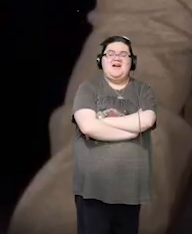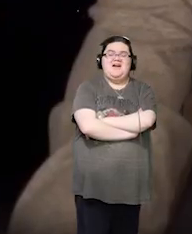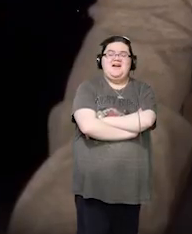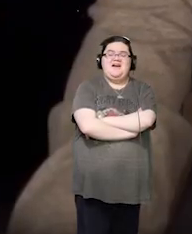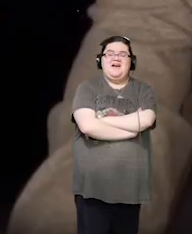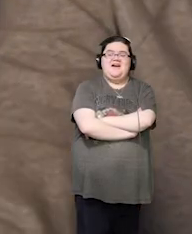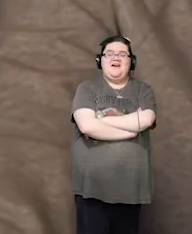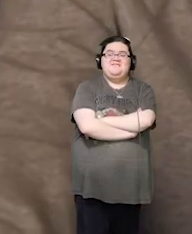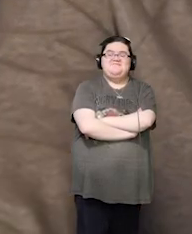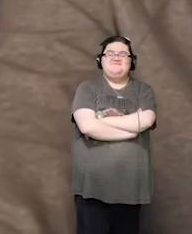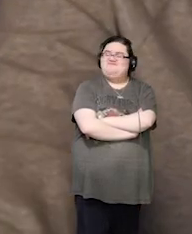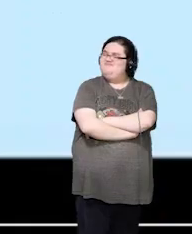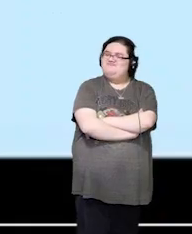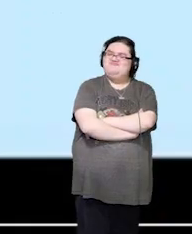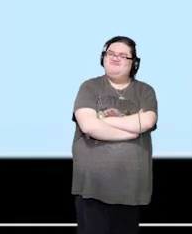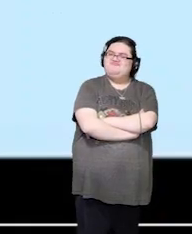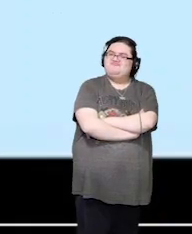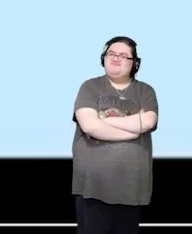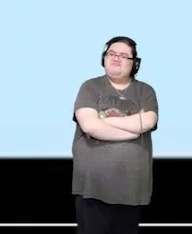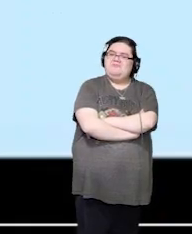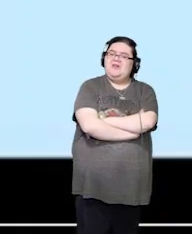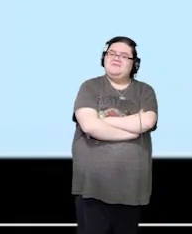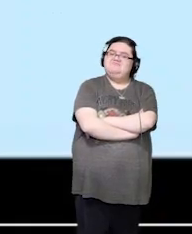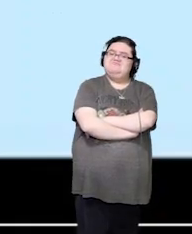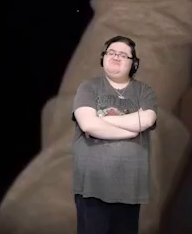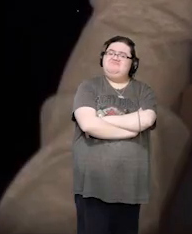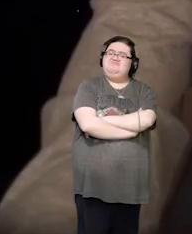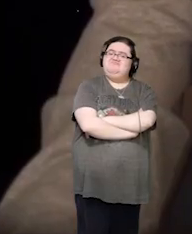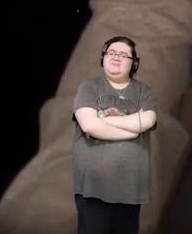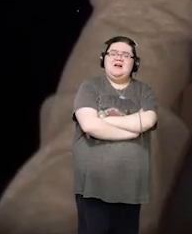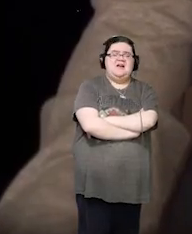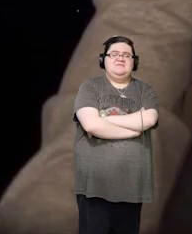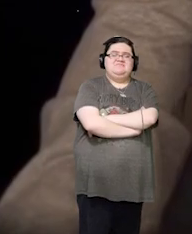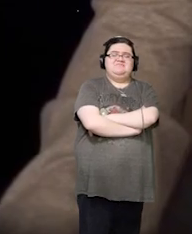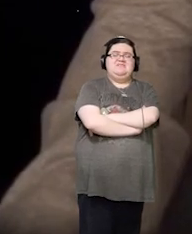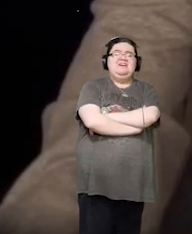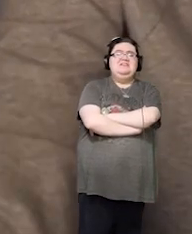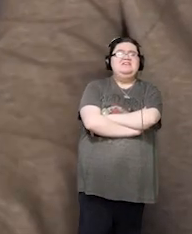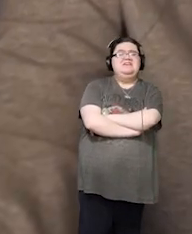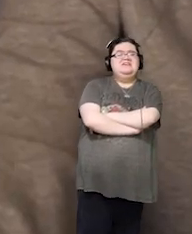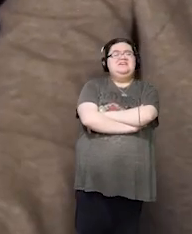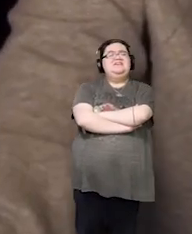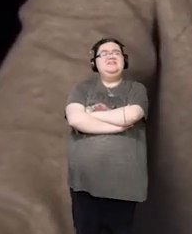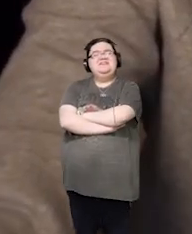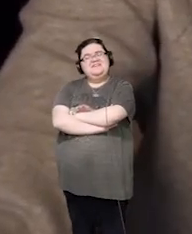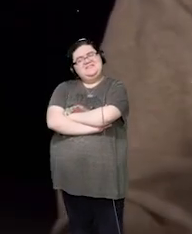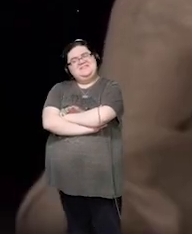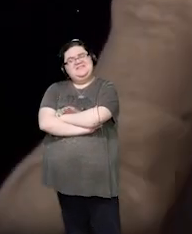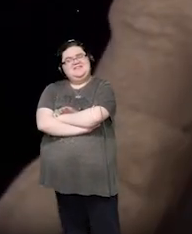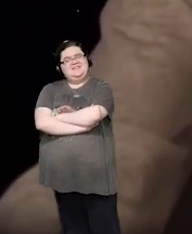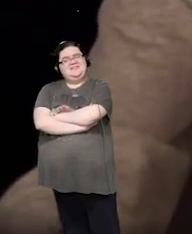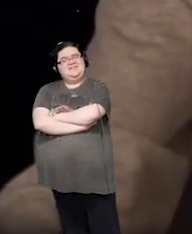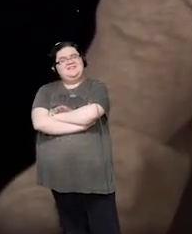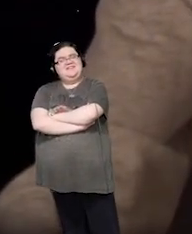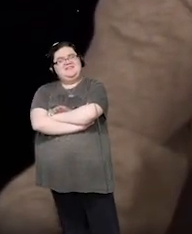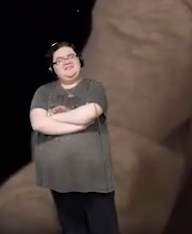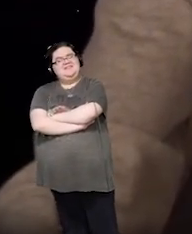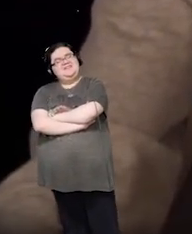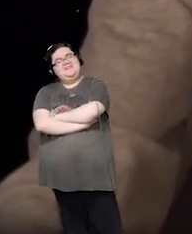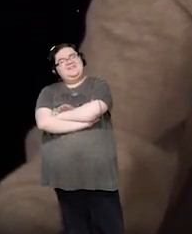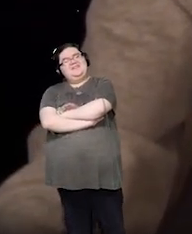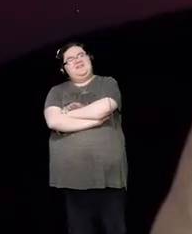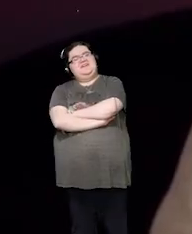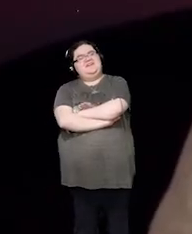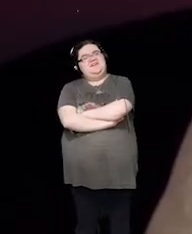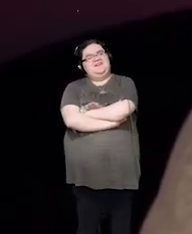Worst advert I've ever seen. That was awful. I don't even know what that is, and I don't want to know. That's made me hate cake. And I loved cake. That's not funny.